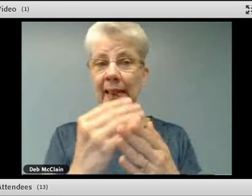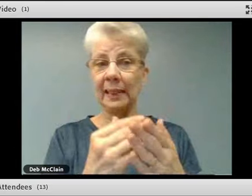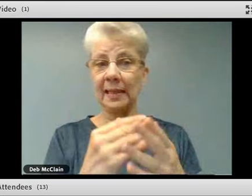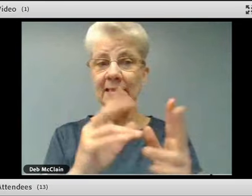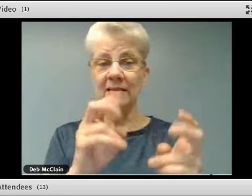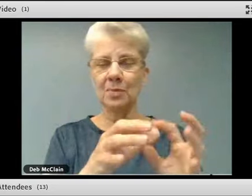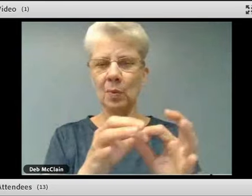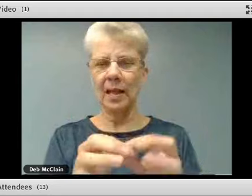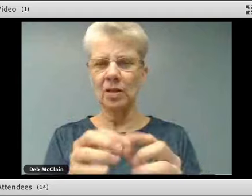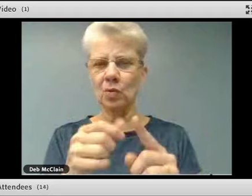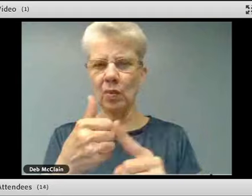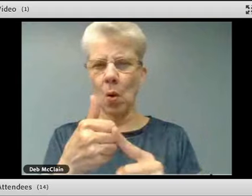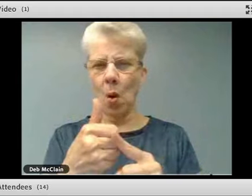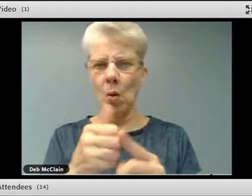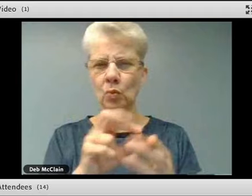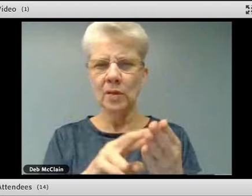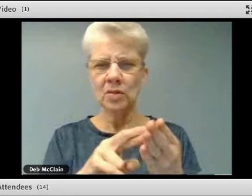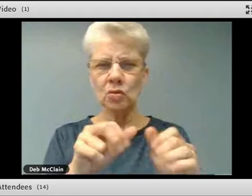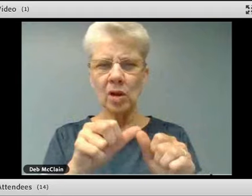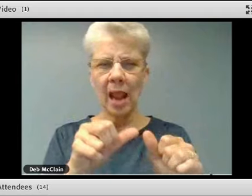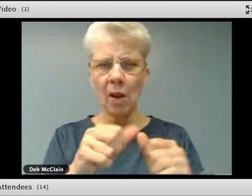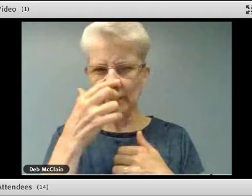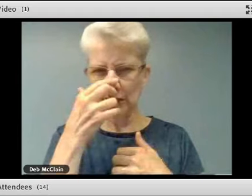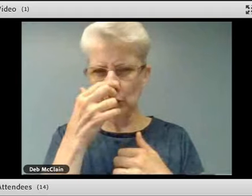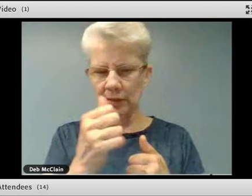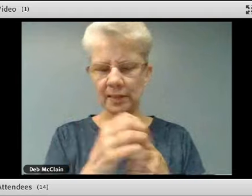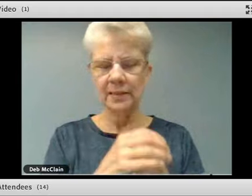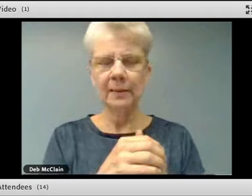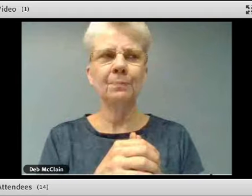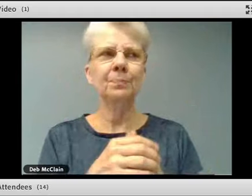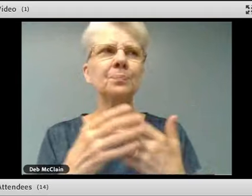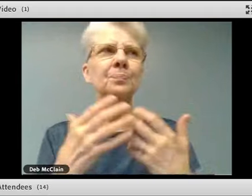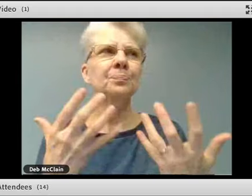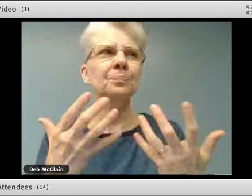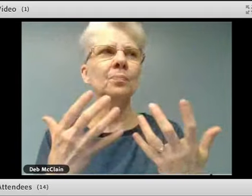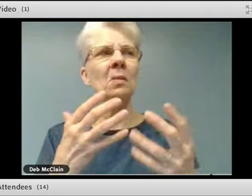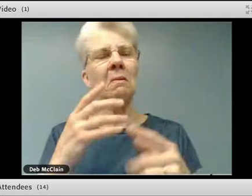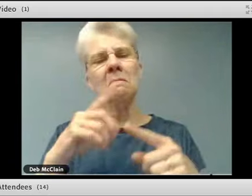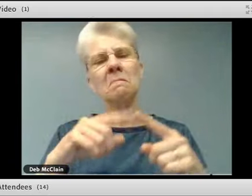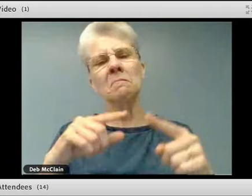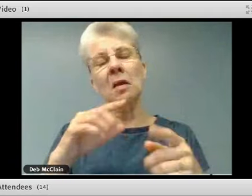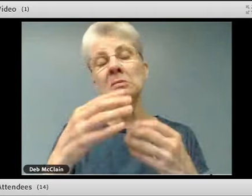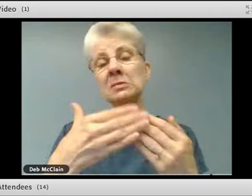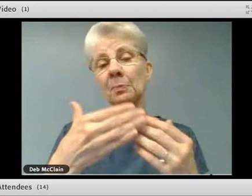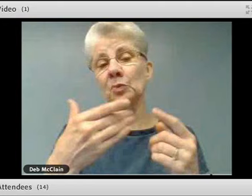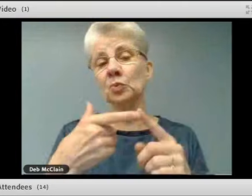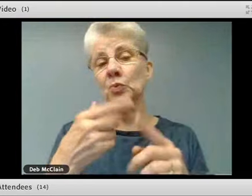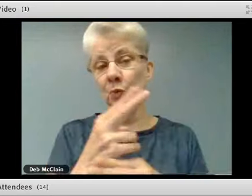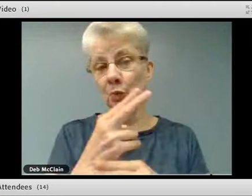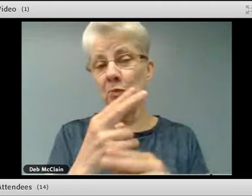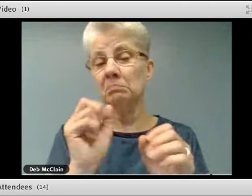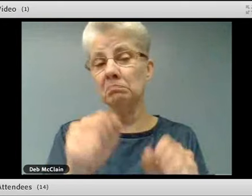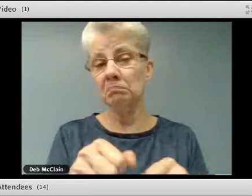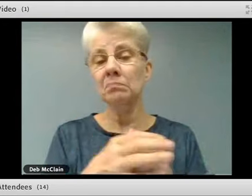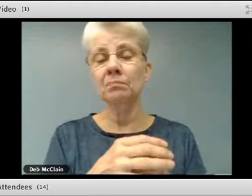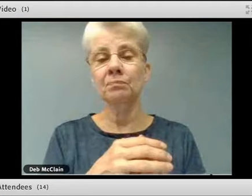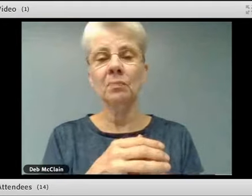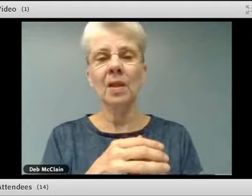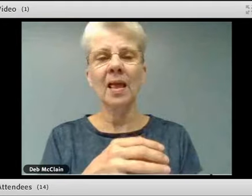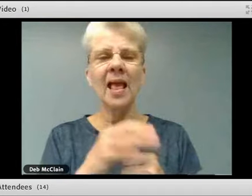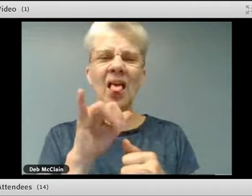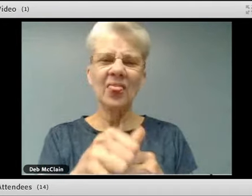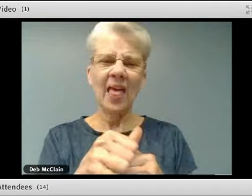their own research or area of interest. It's very simple to use. The list feature